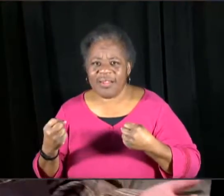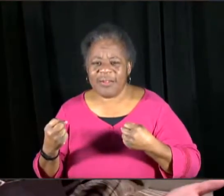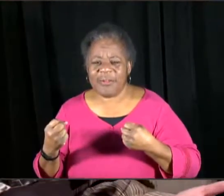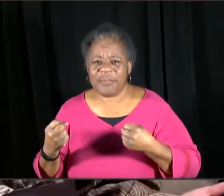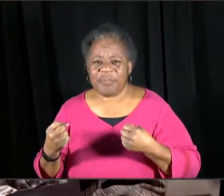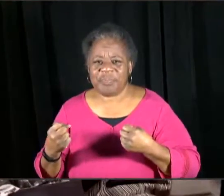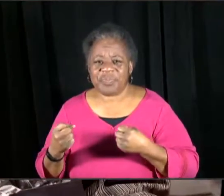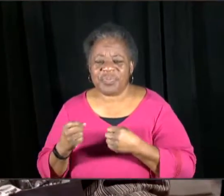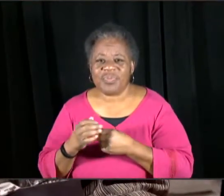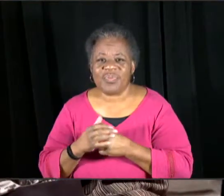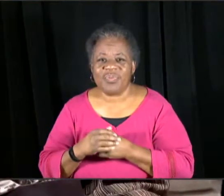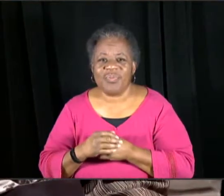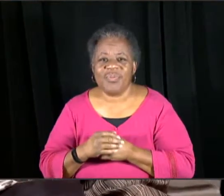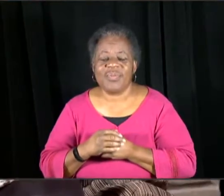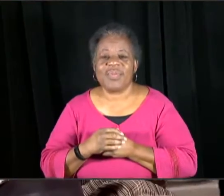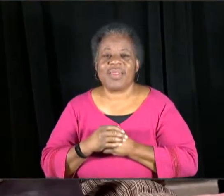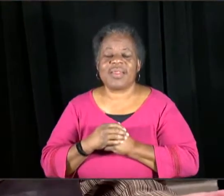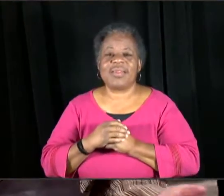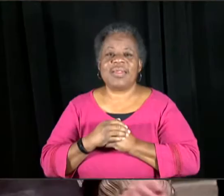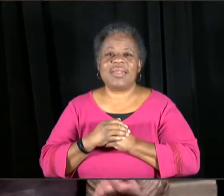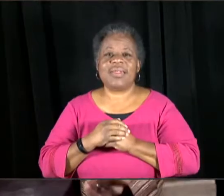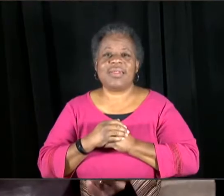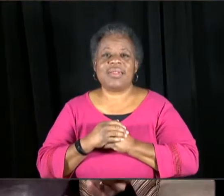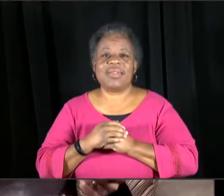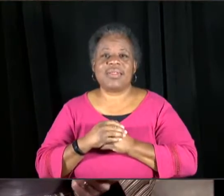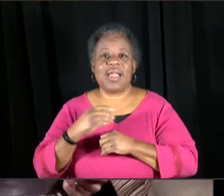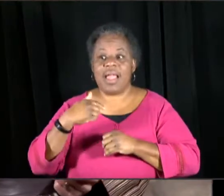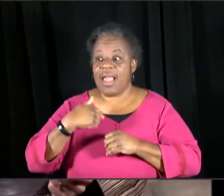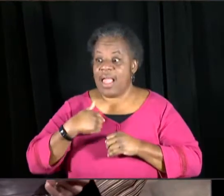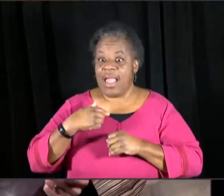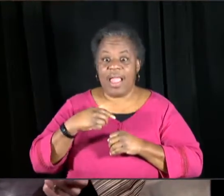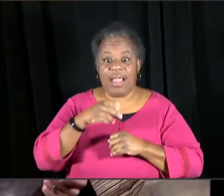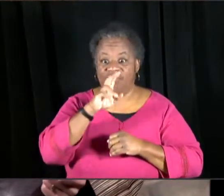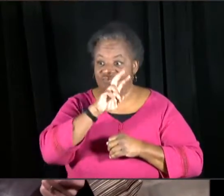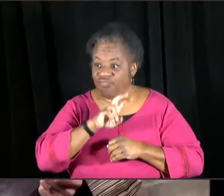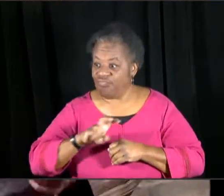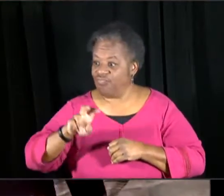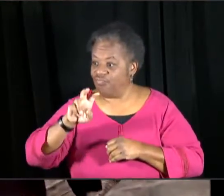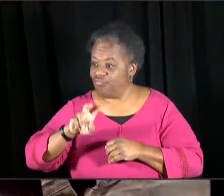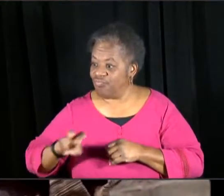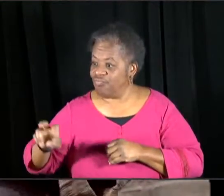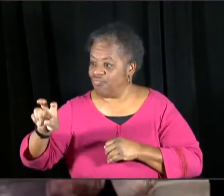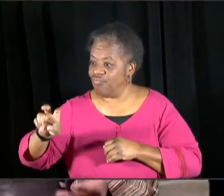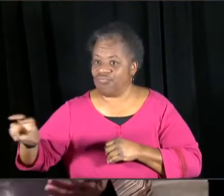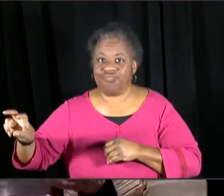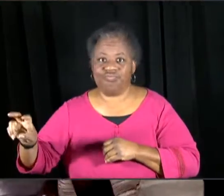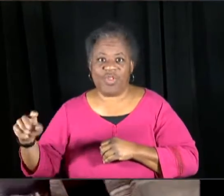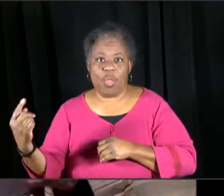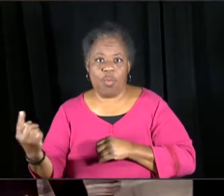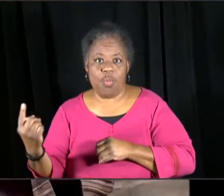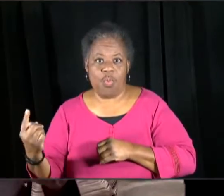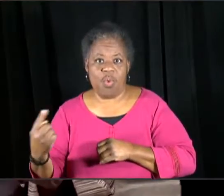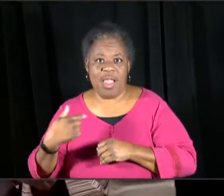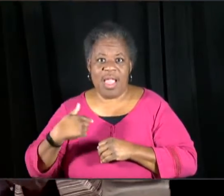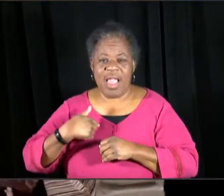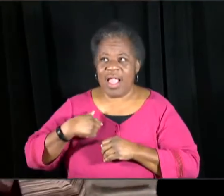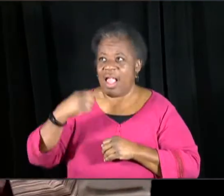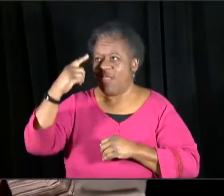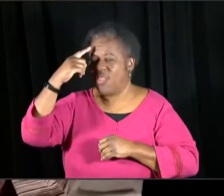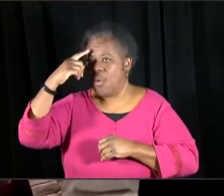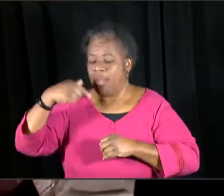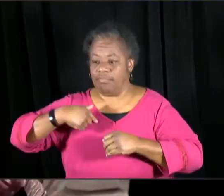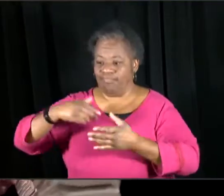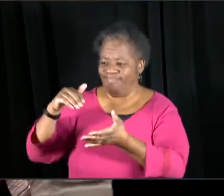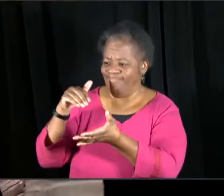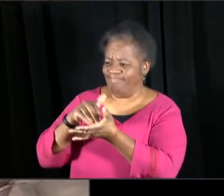As a young man, I completed my apprenticeship and then set out on my own. I had this hunch that being a physician